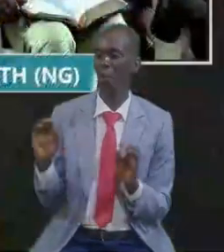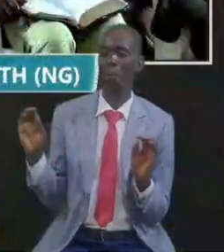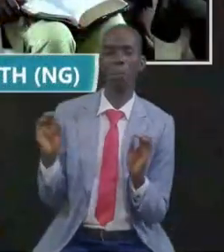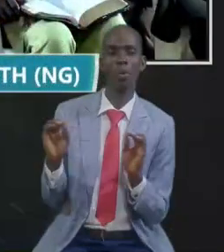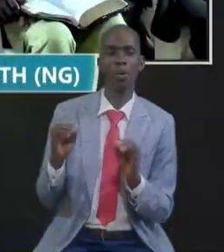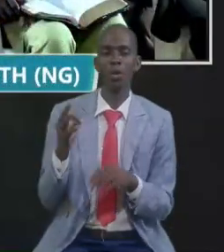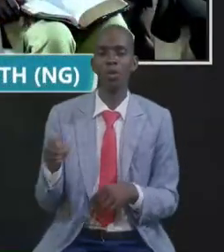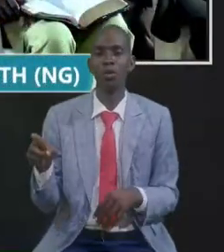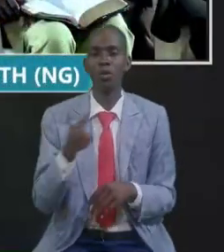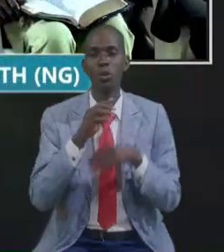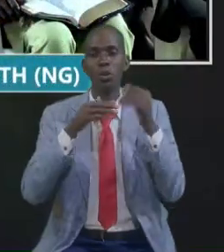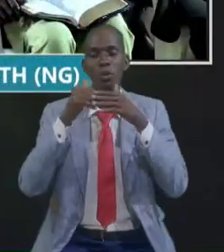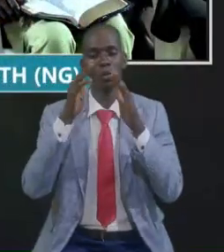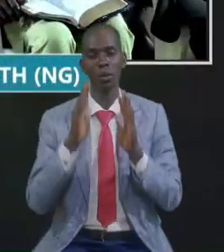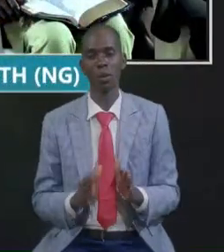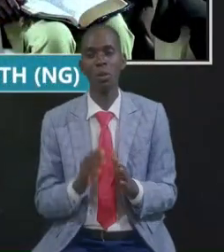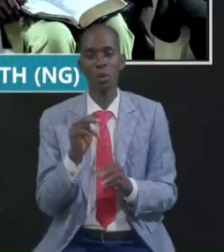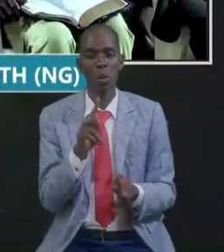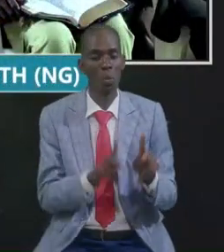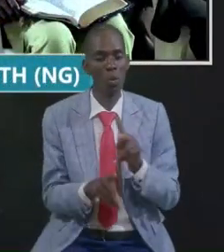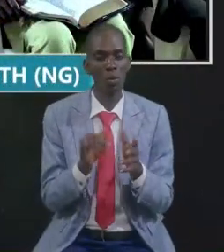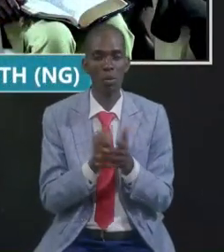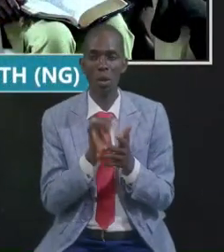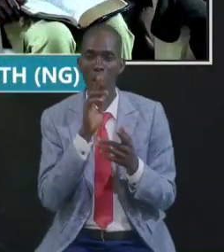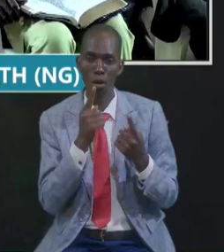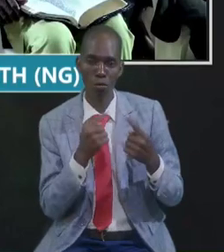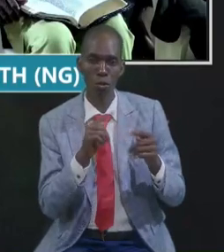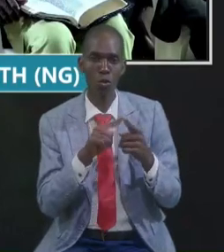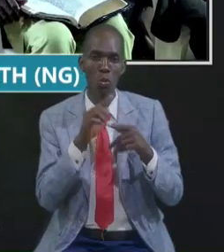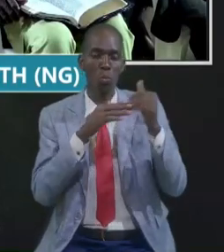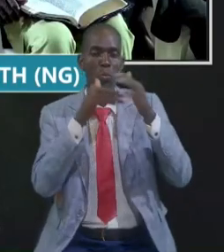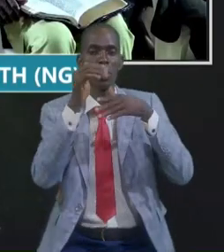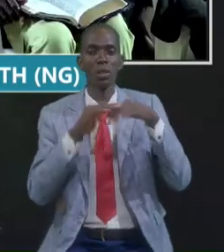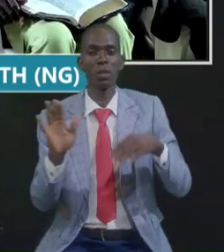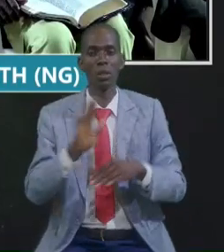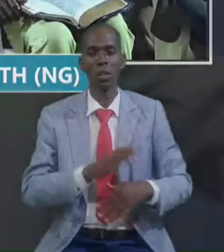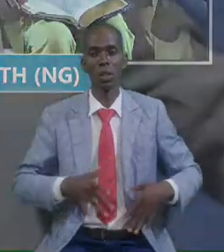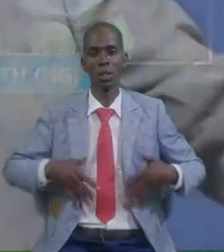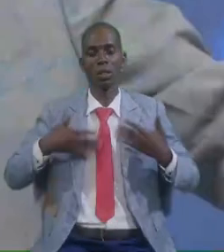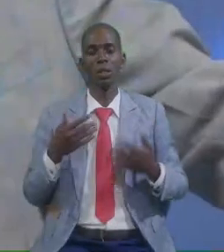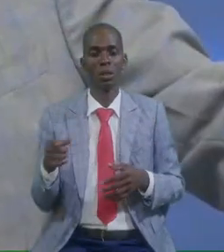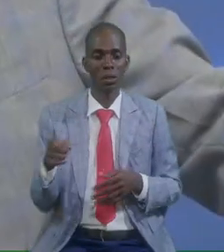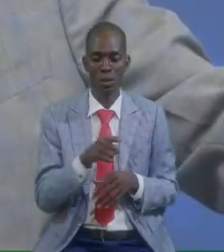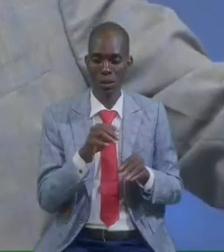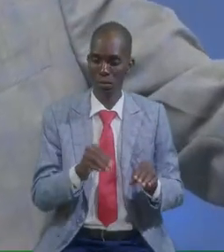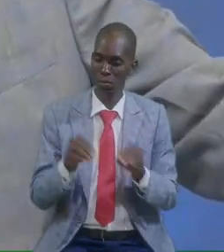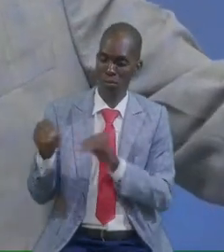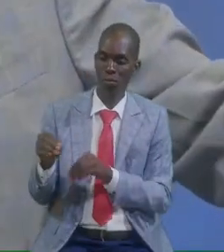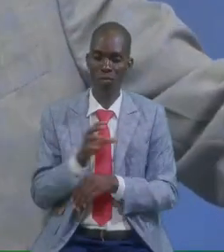builders. There are people who are trying to build their lives. They set Christ, the